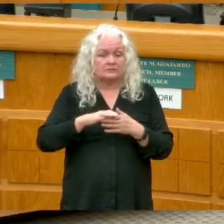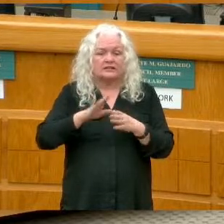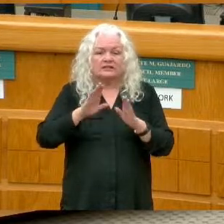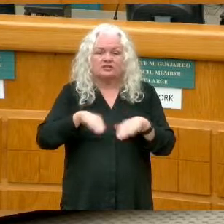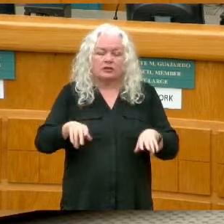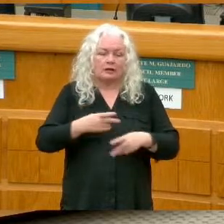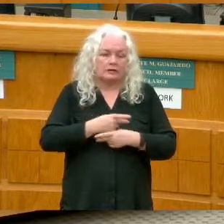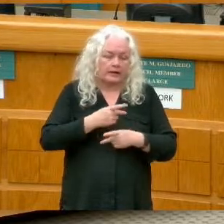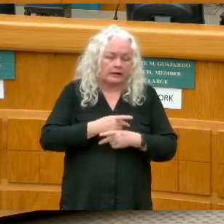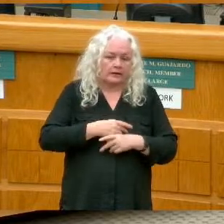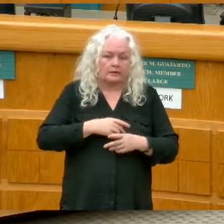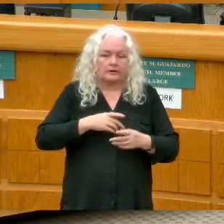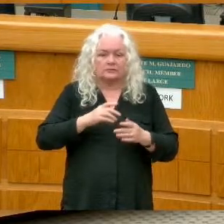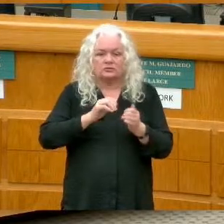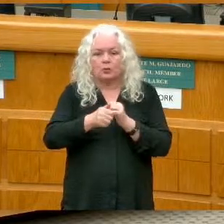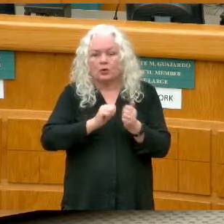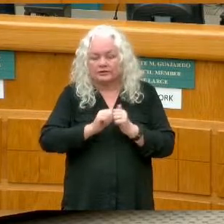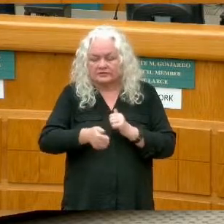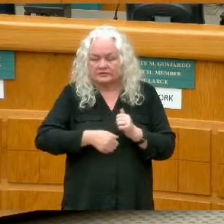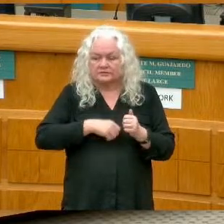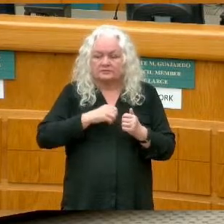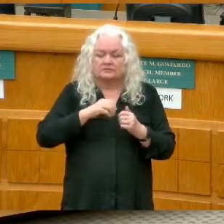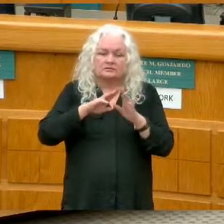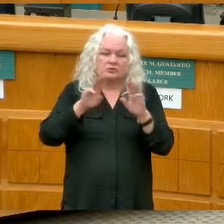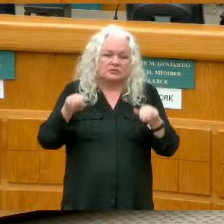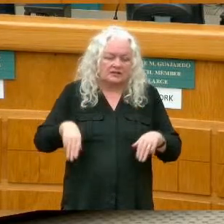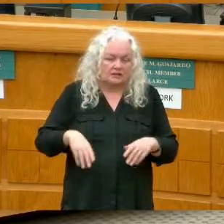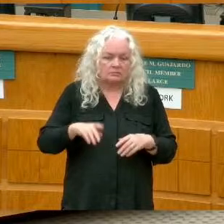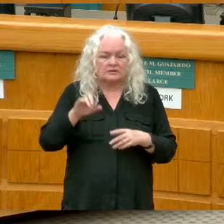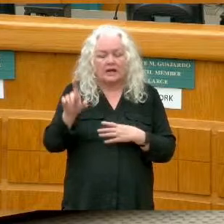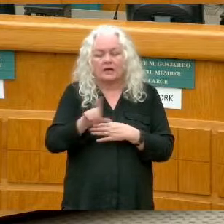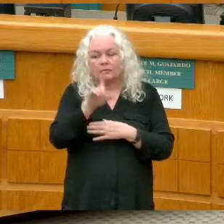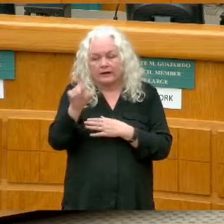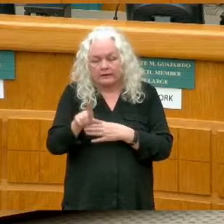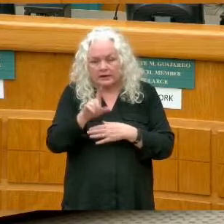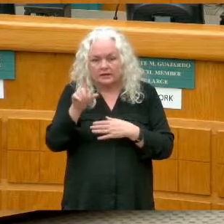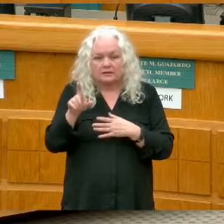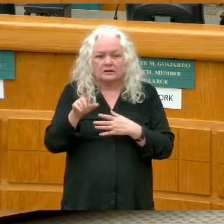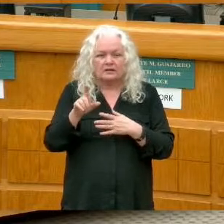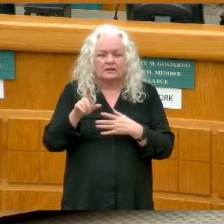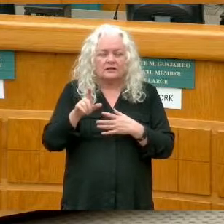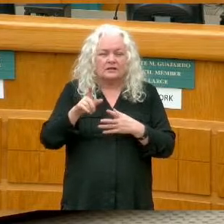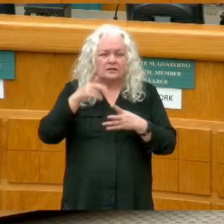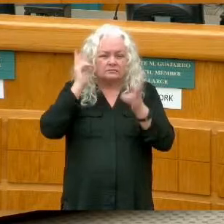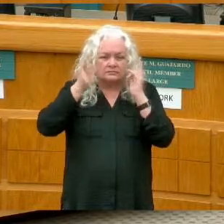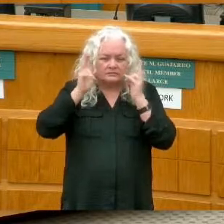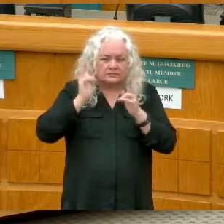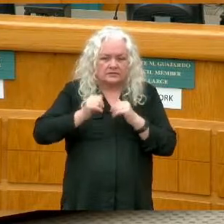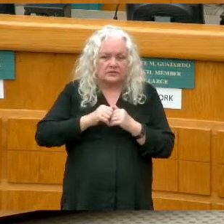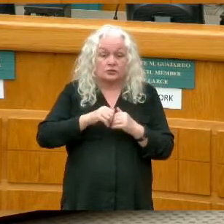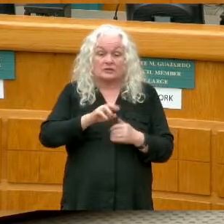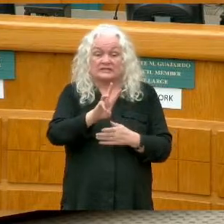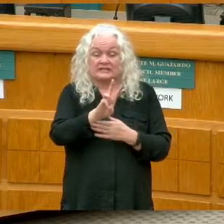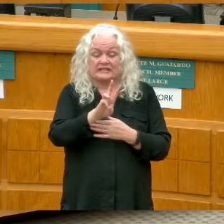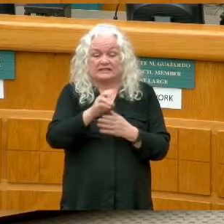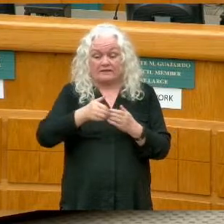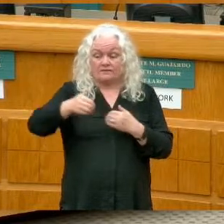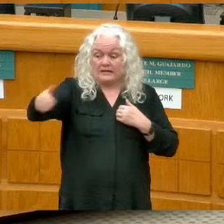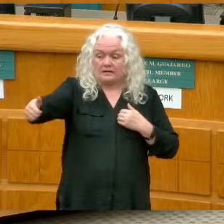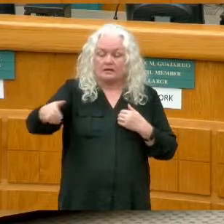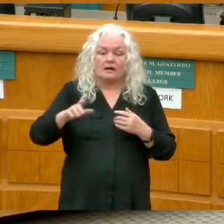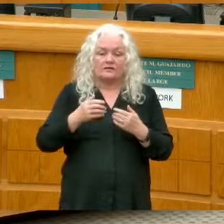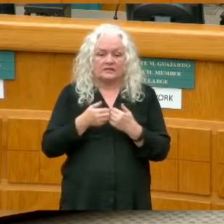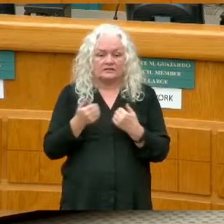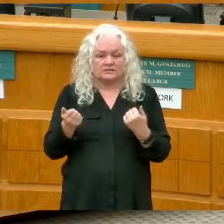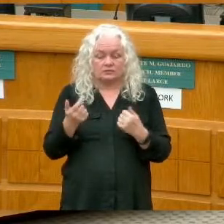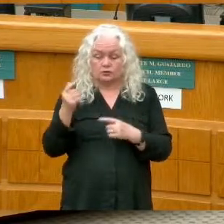childcare, recreational sports, museums, libraries, and salons, so long as you can have 6 feet of distance